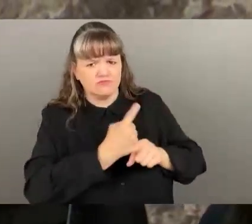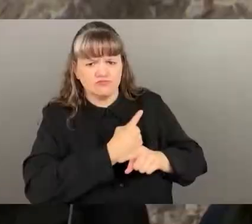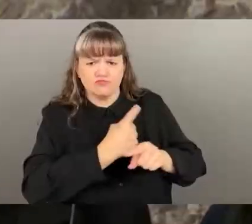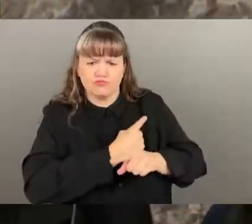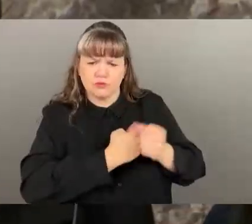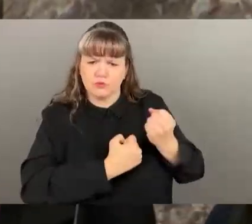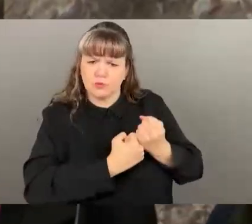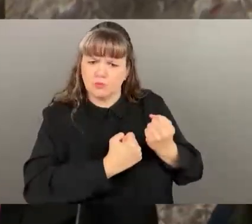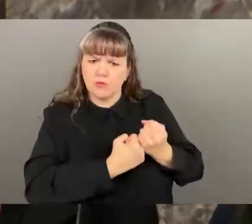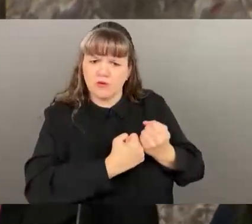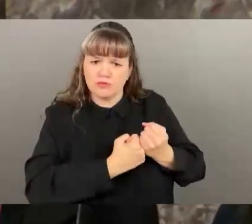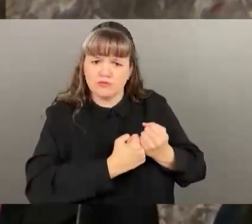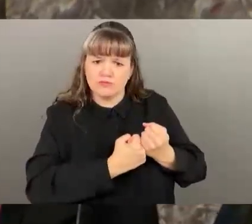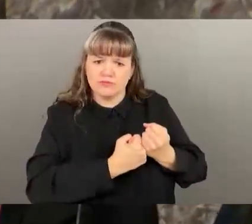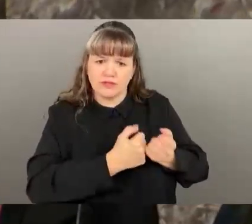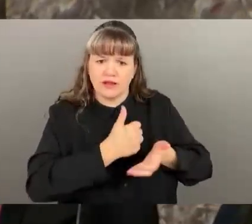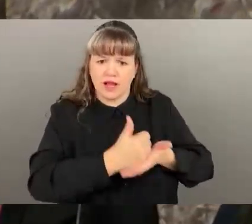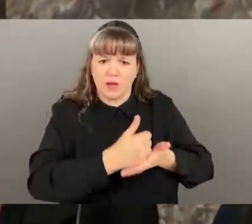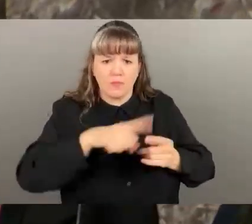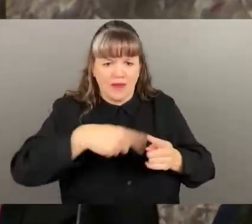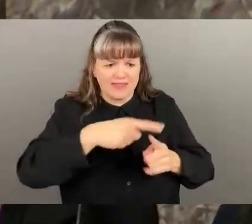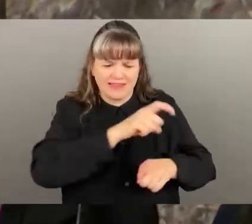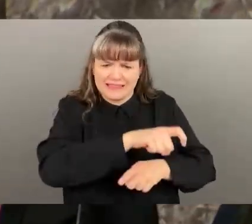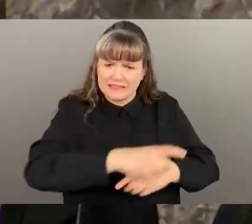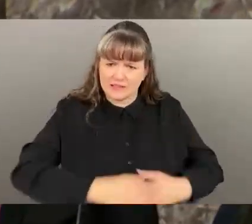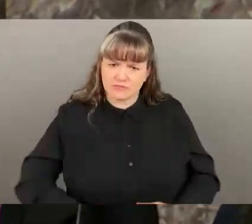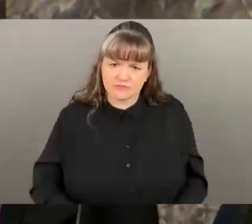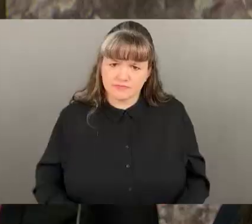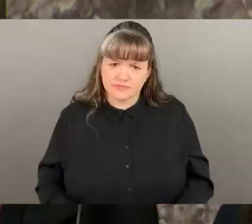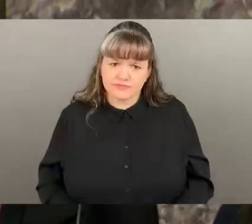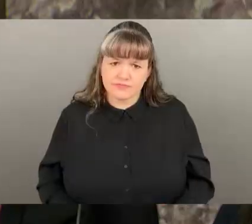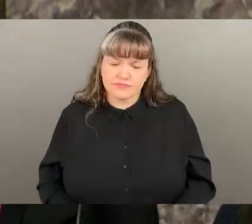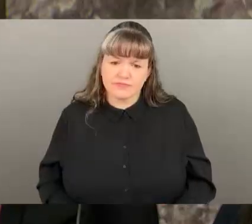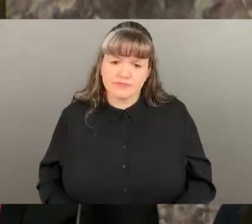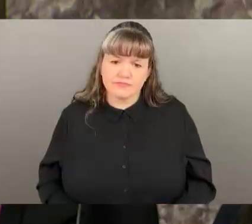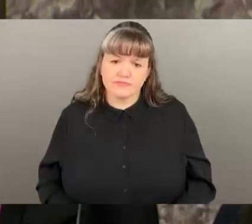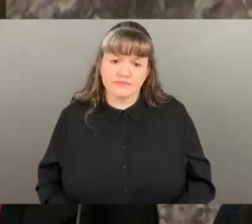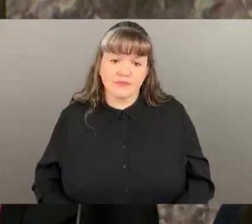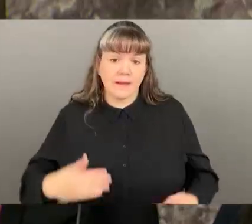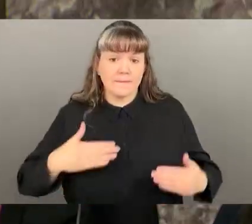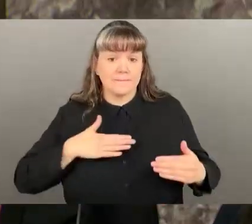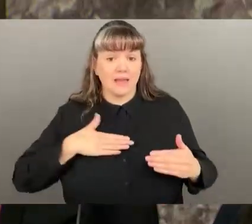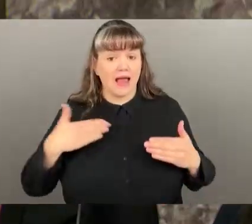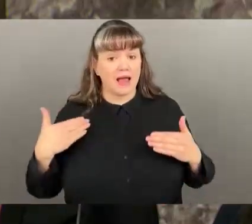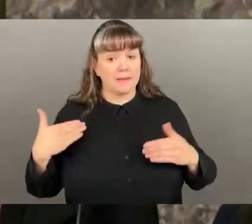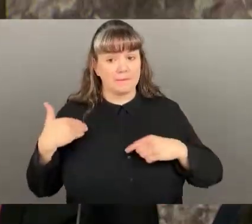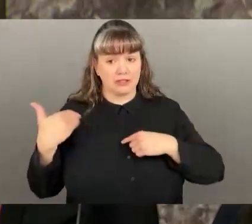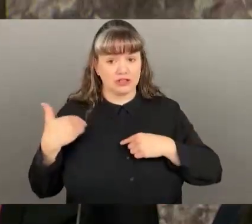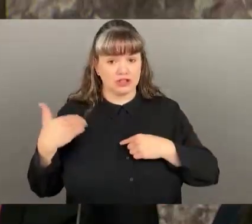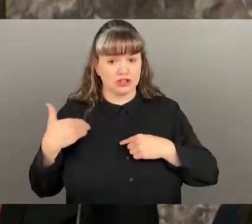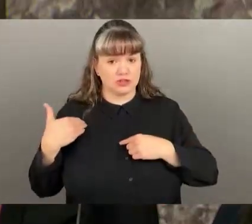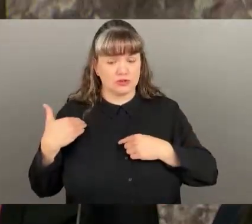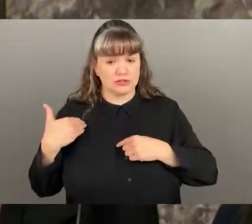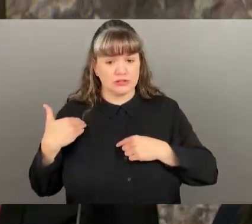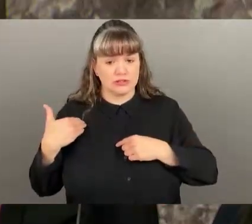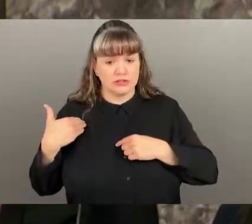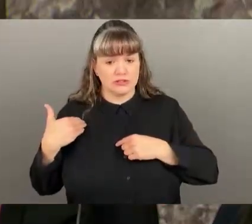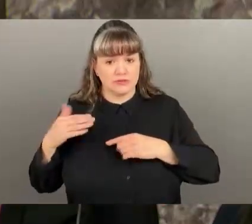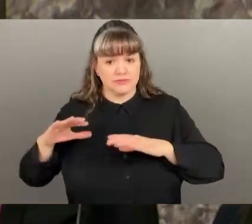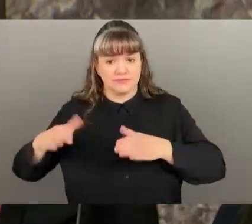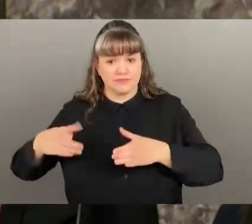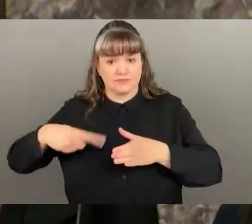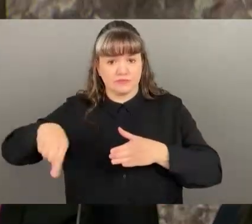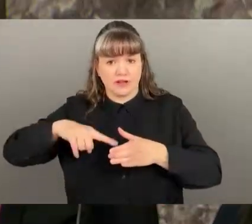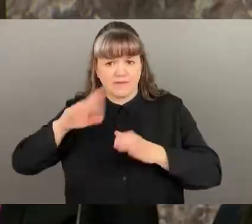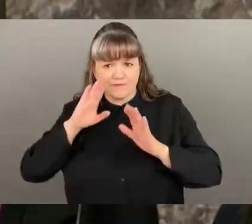importantly, Honourable Speaker, my ministry is also focused on support and help